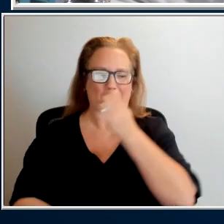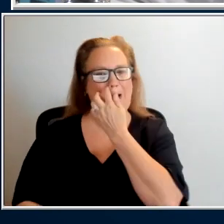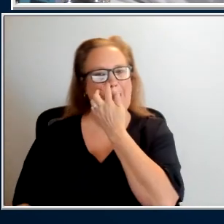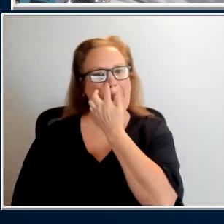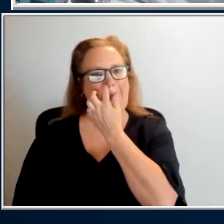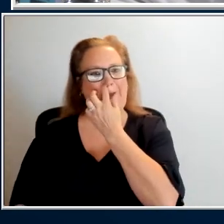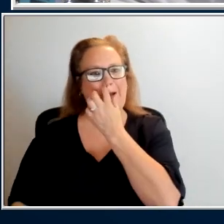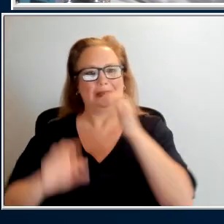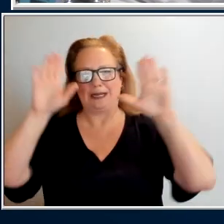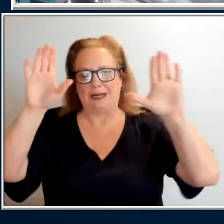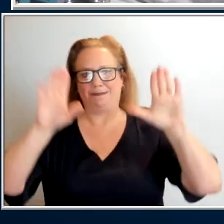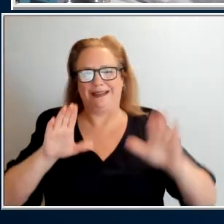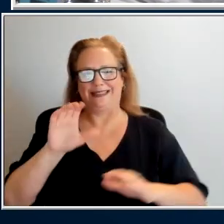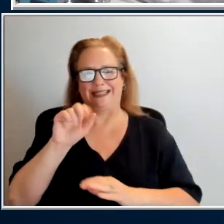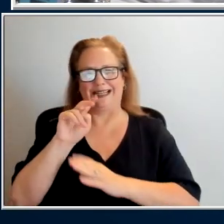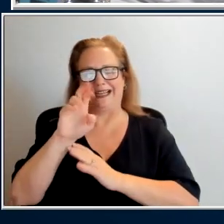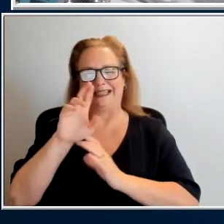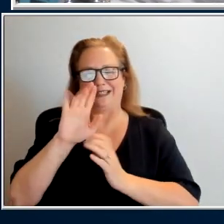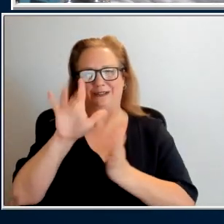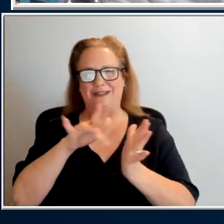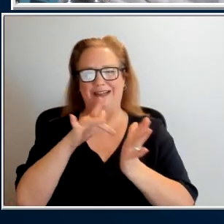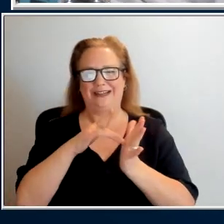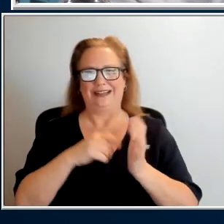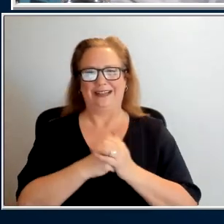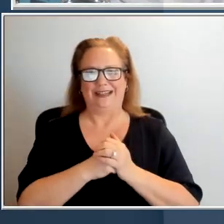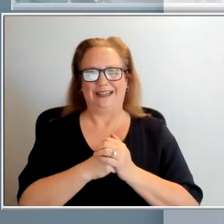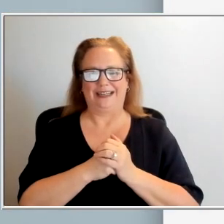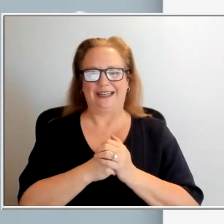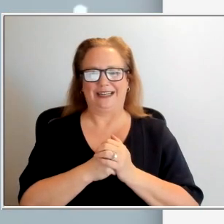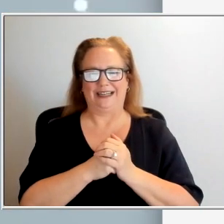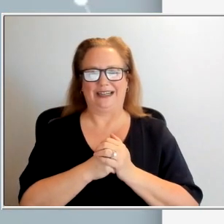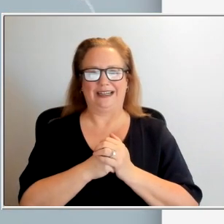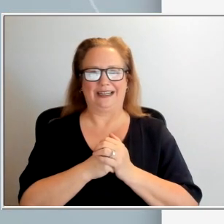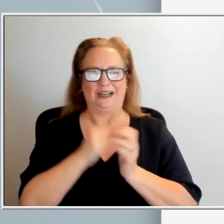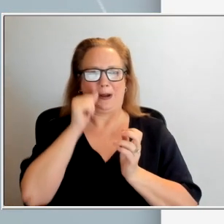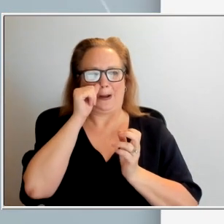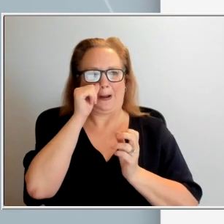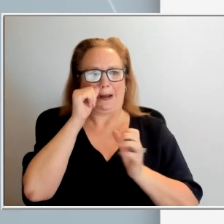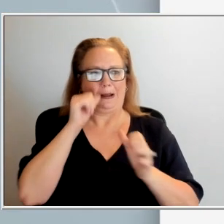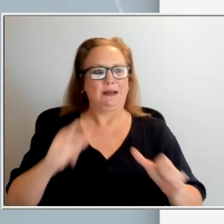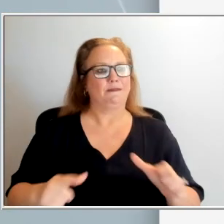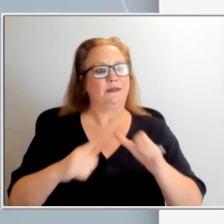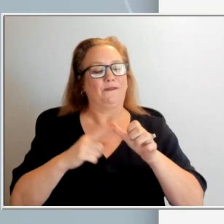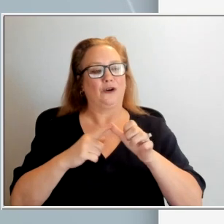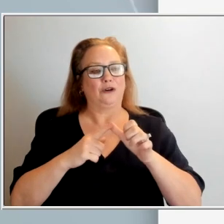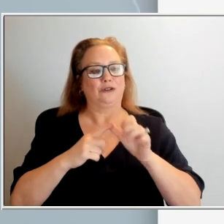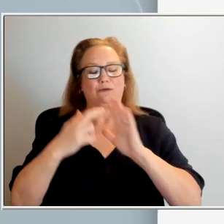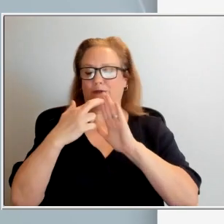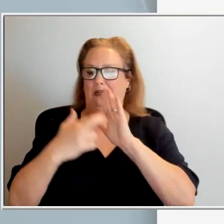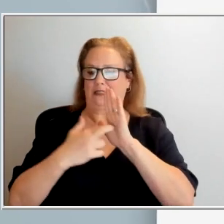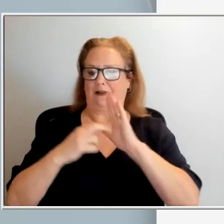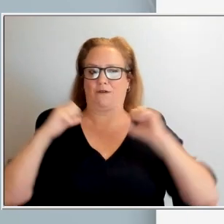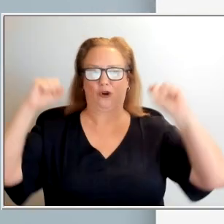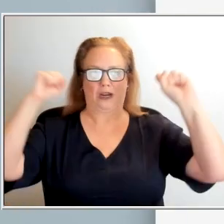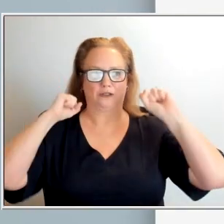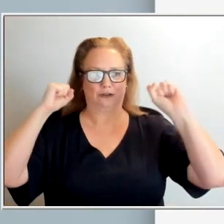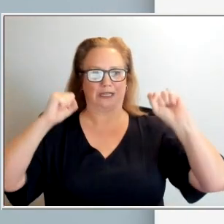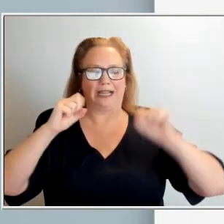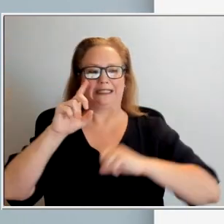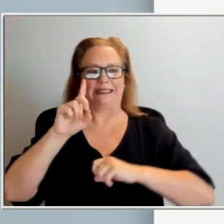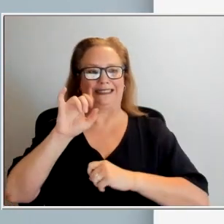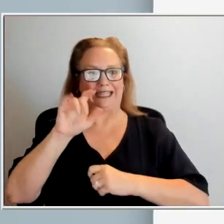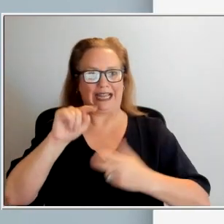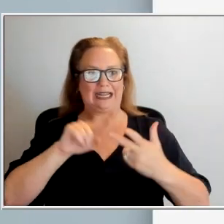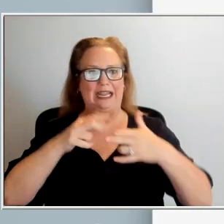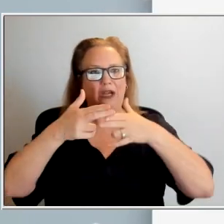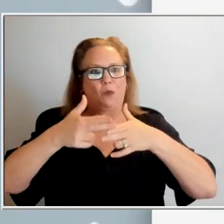absolutely. Amazing. All right, Sammy helped write Really the first ever guidelines for exercise, diet, and weight